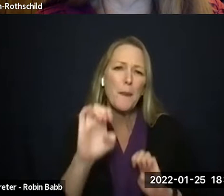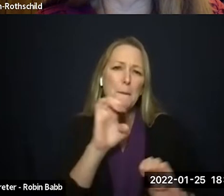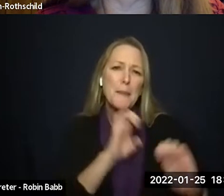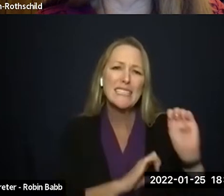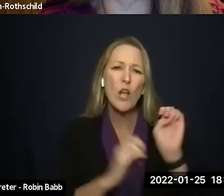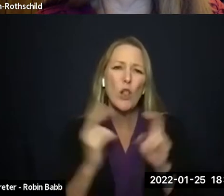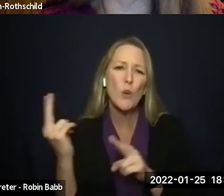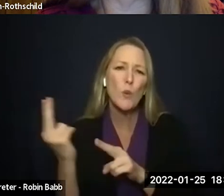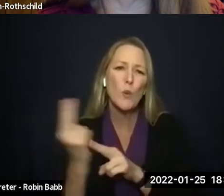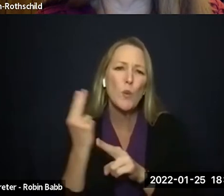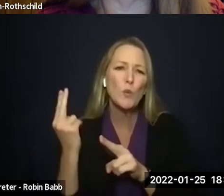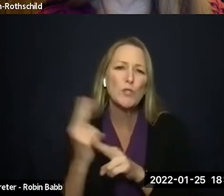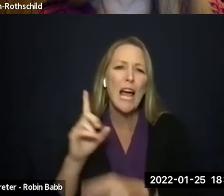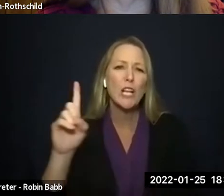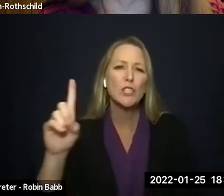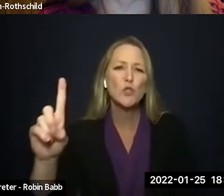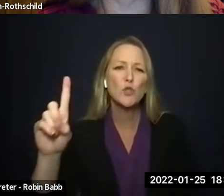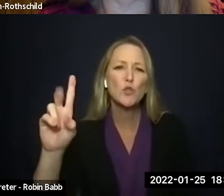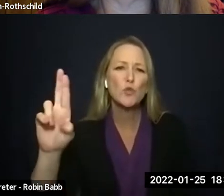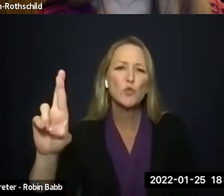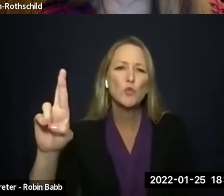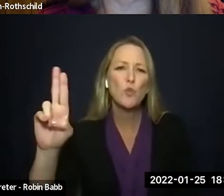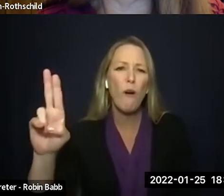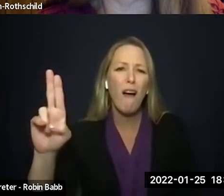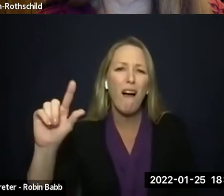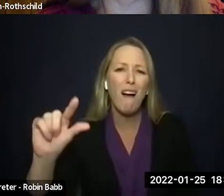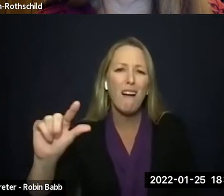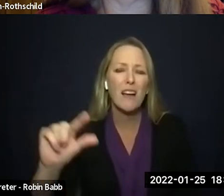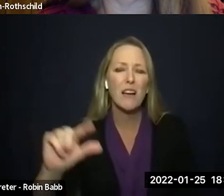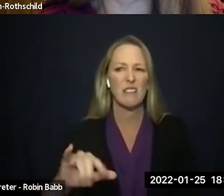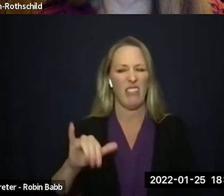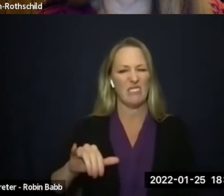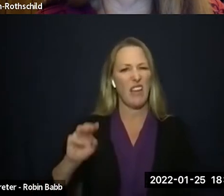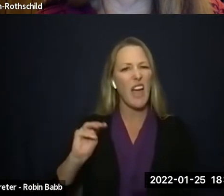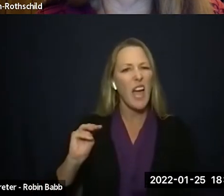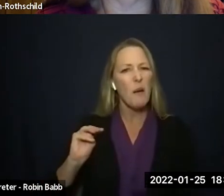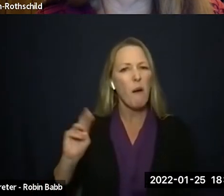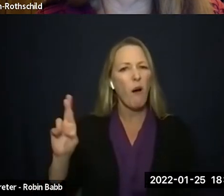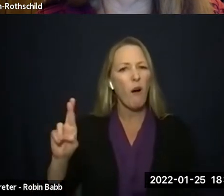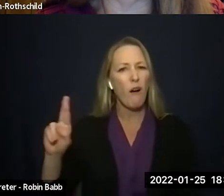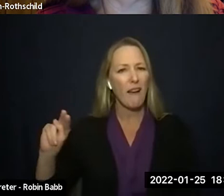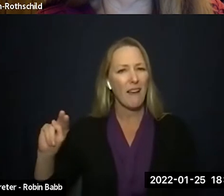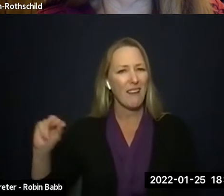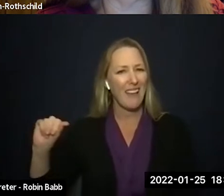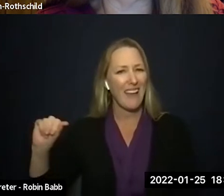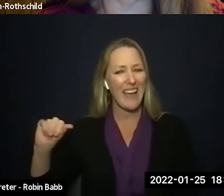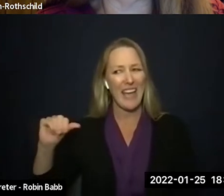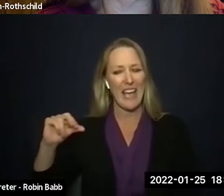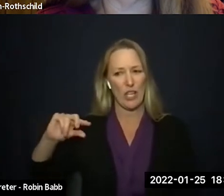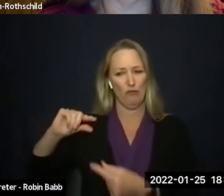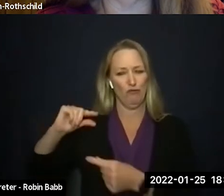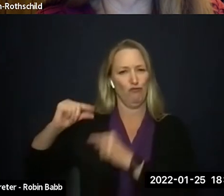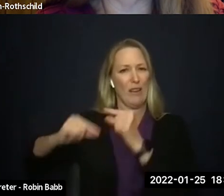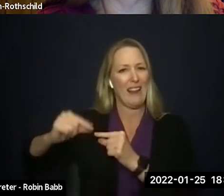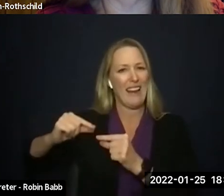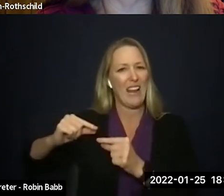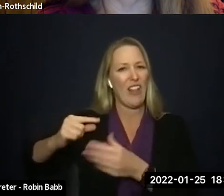use drug it is mrna uh gene